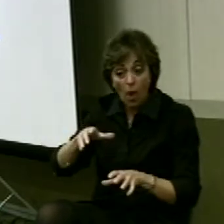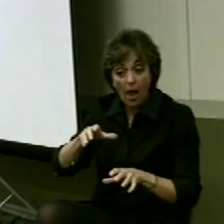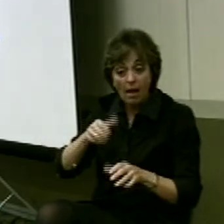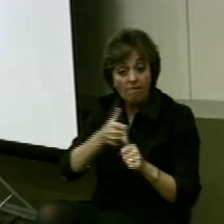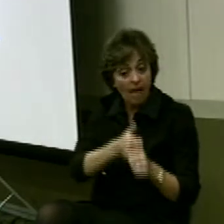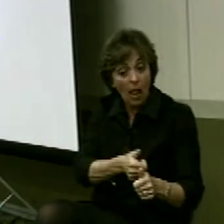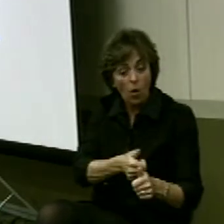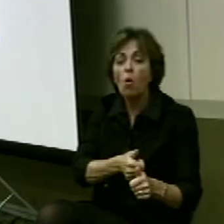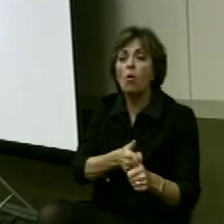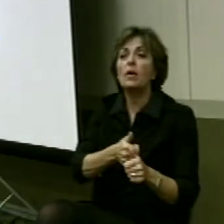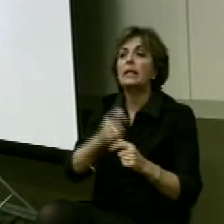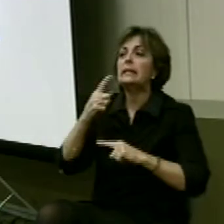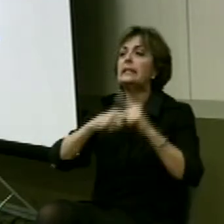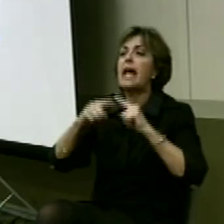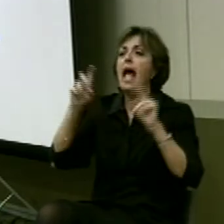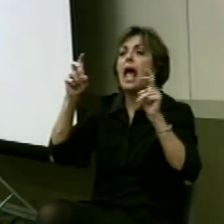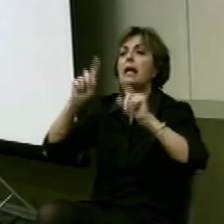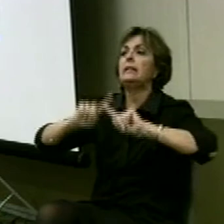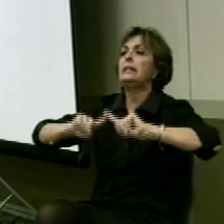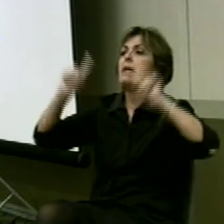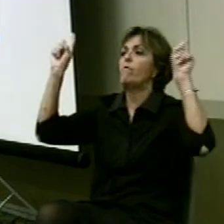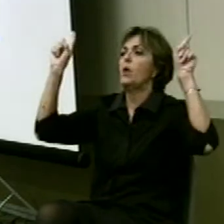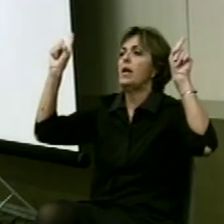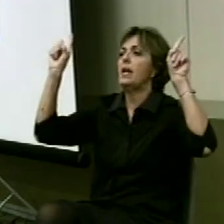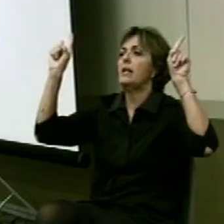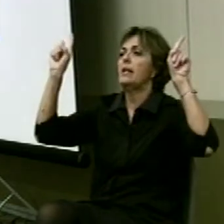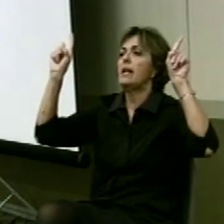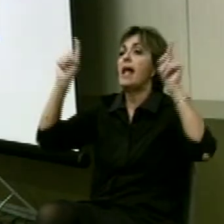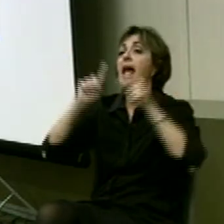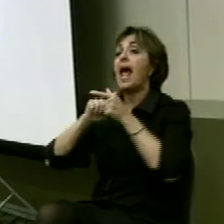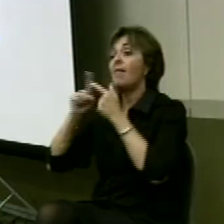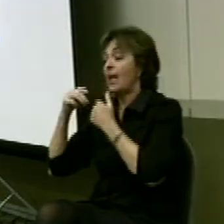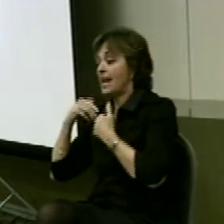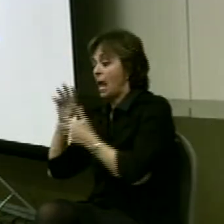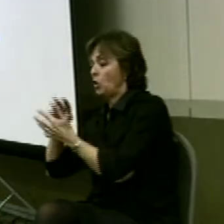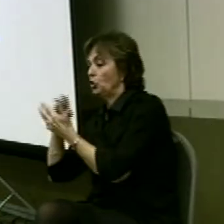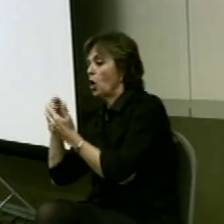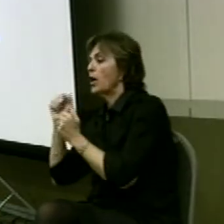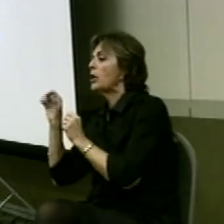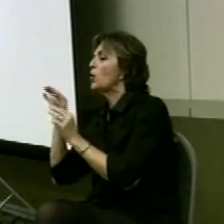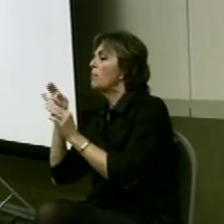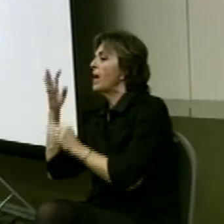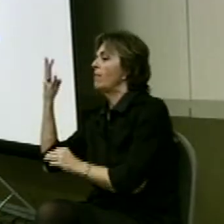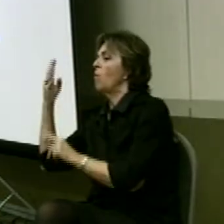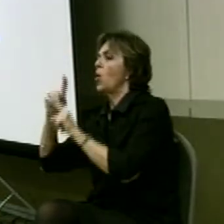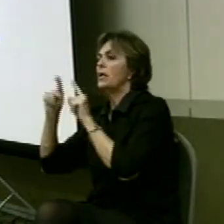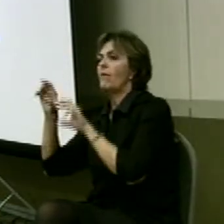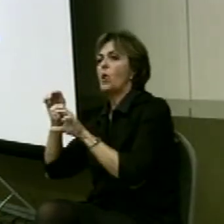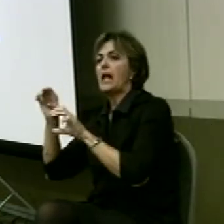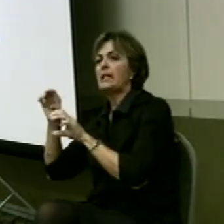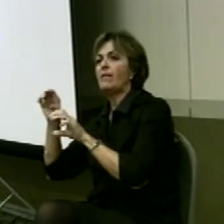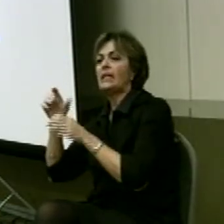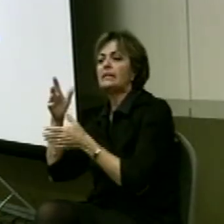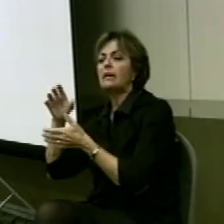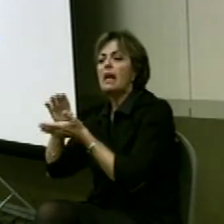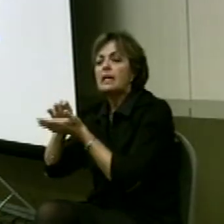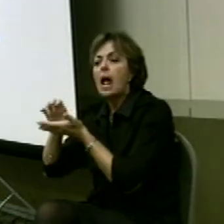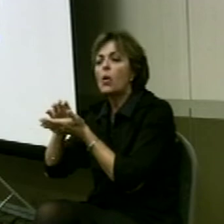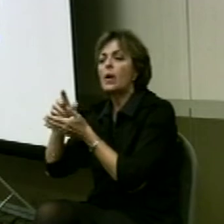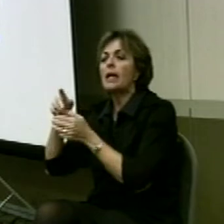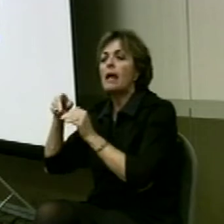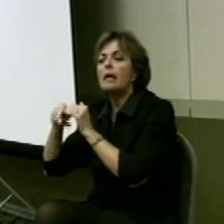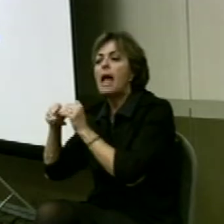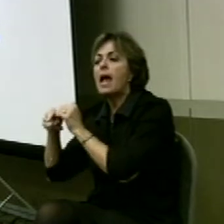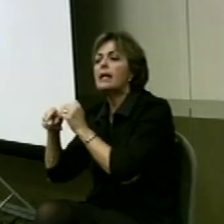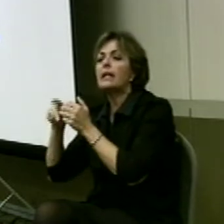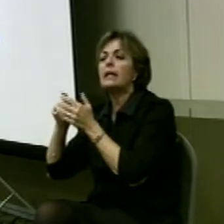that, he had to sign different. And when he signed different, he had a chart that he could pick from that had 4 different